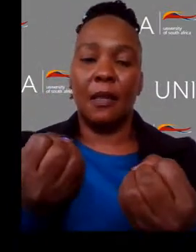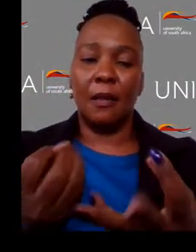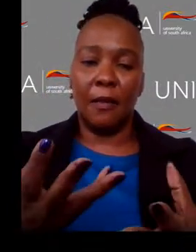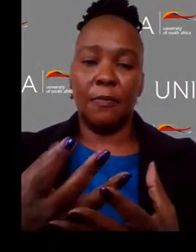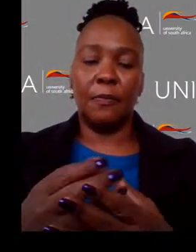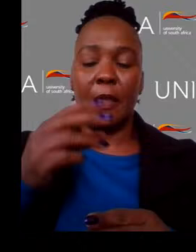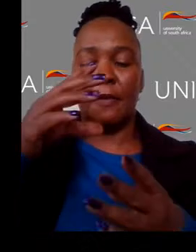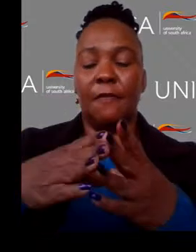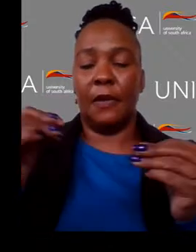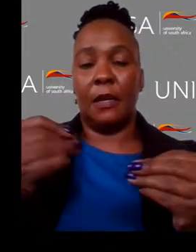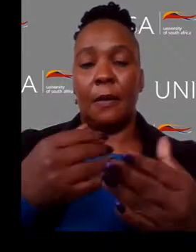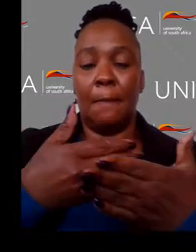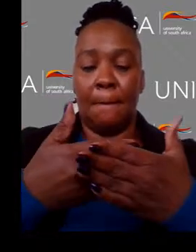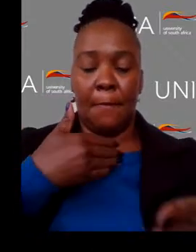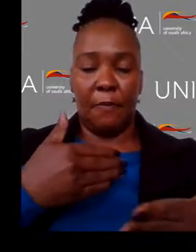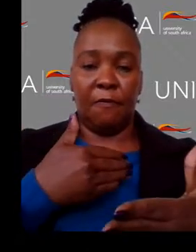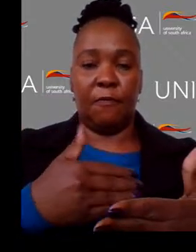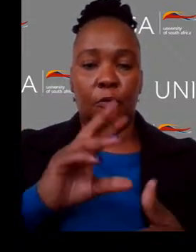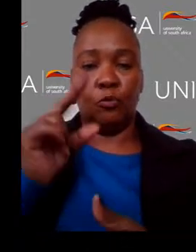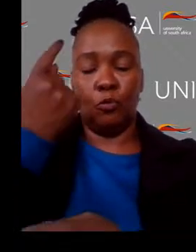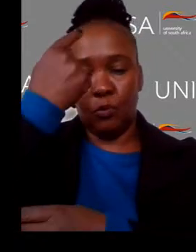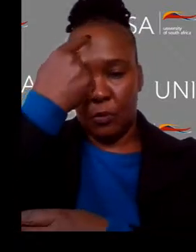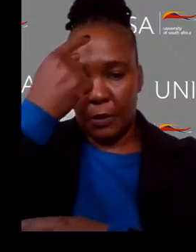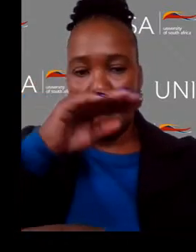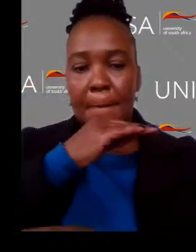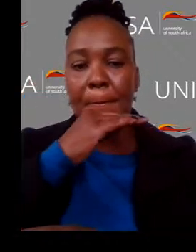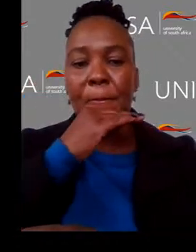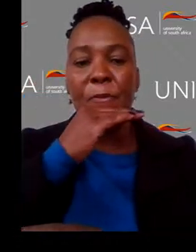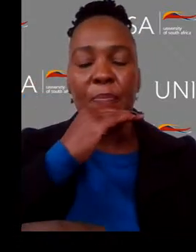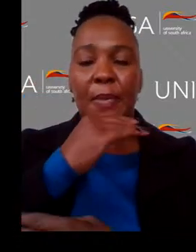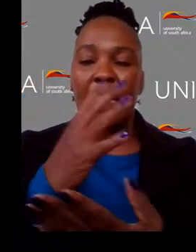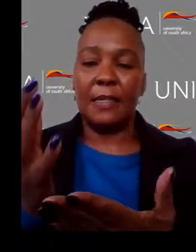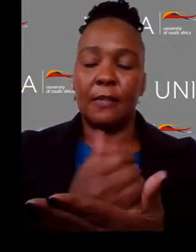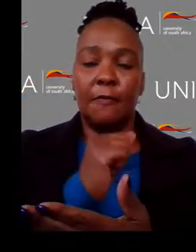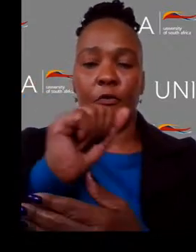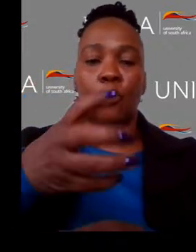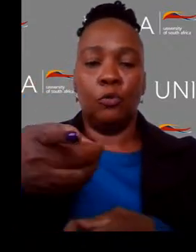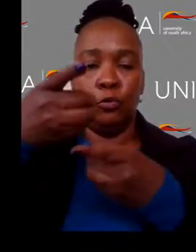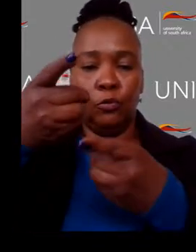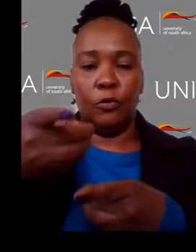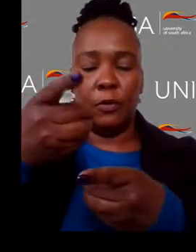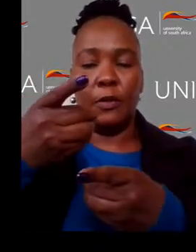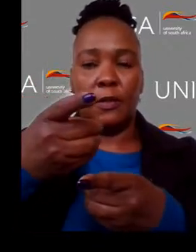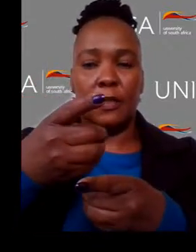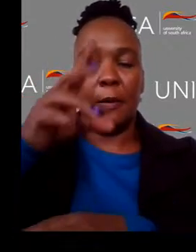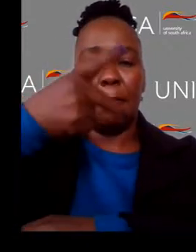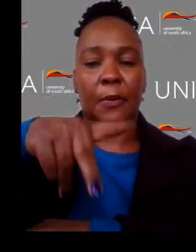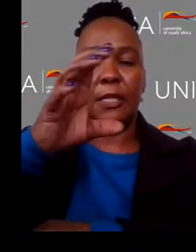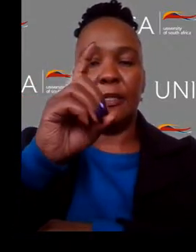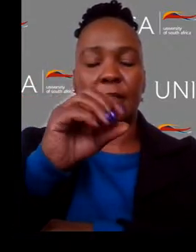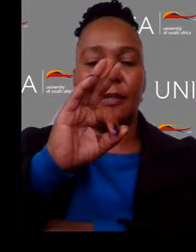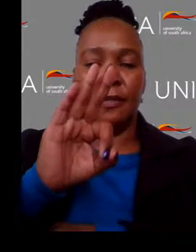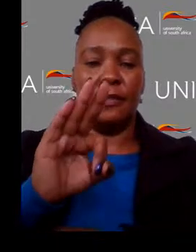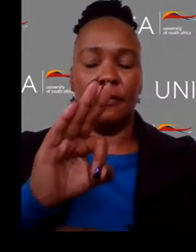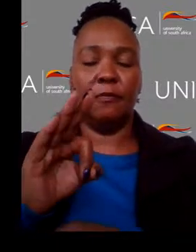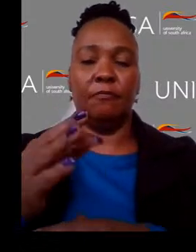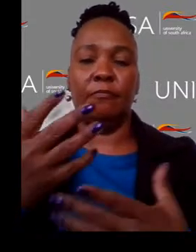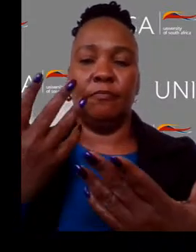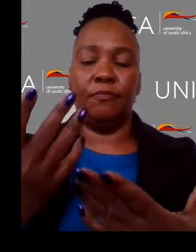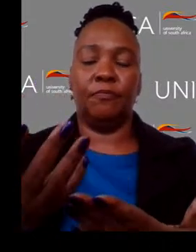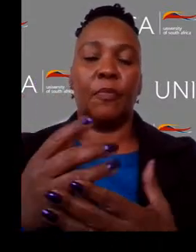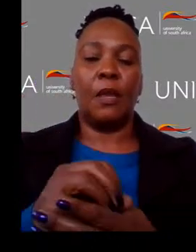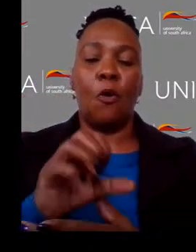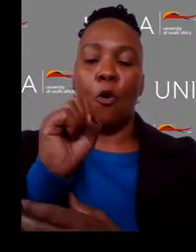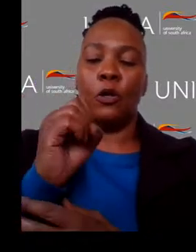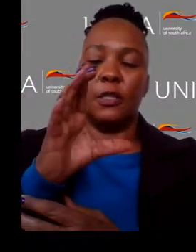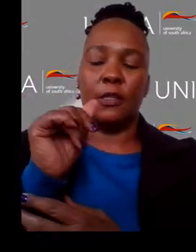finish before that time, what you do is save your document as a PDF if you've written it in Word, or you scan it